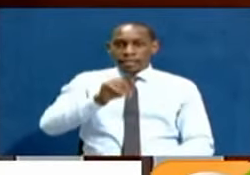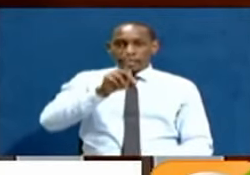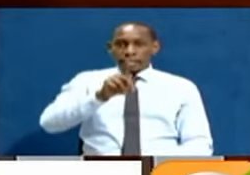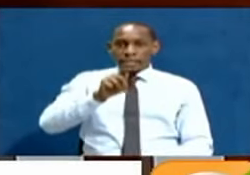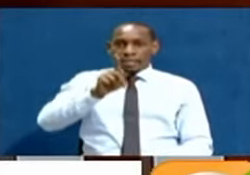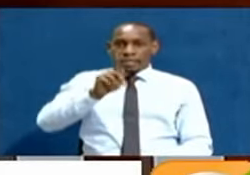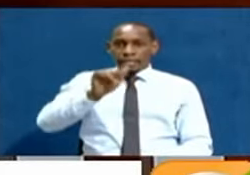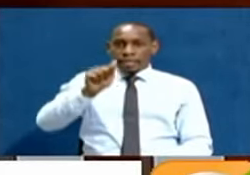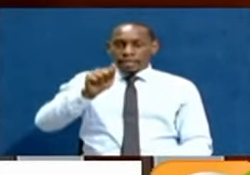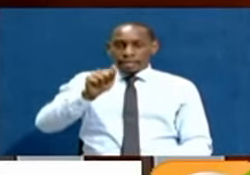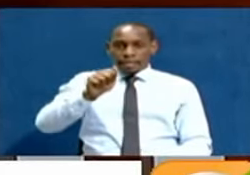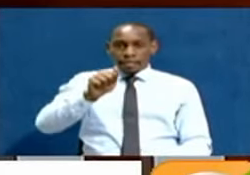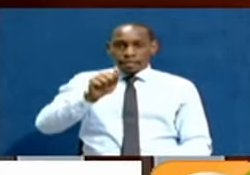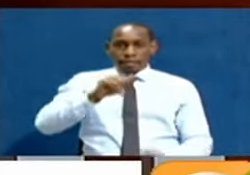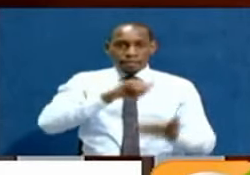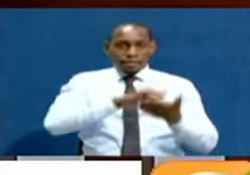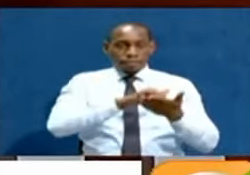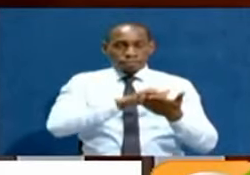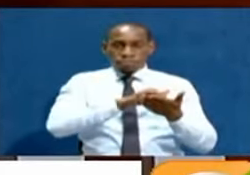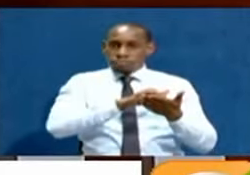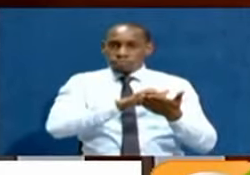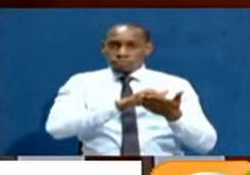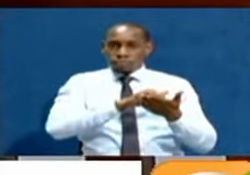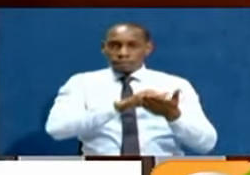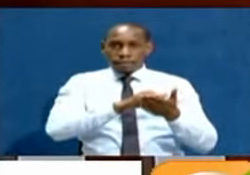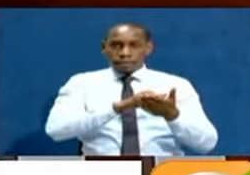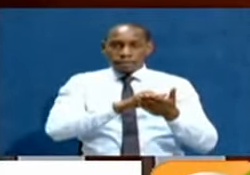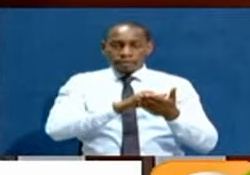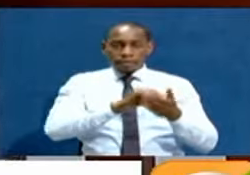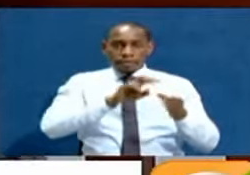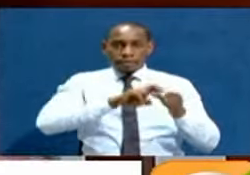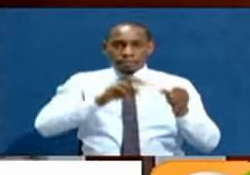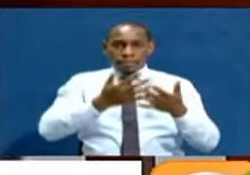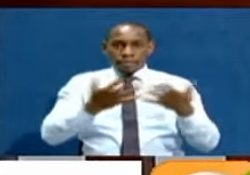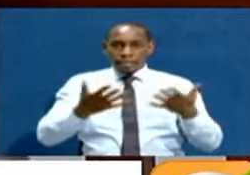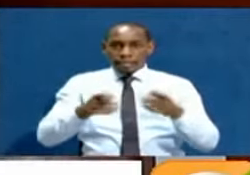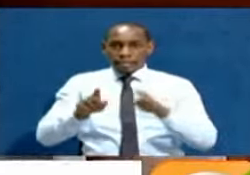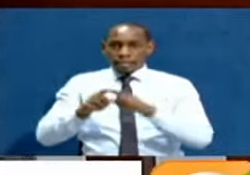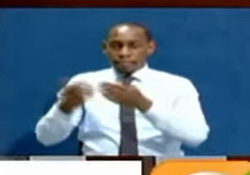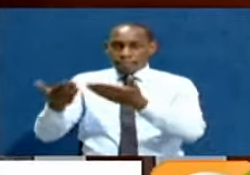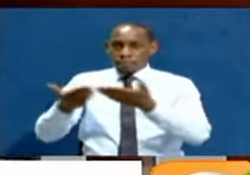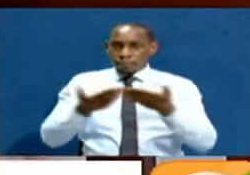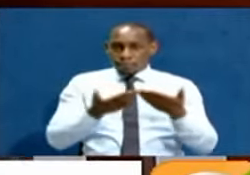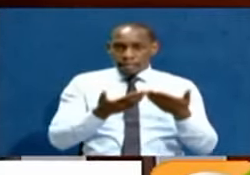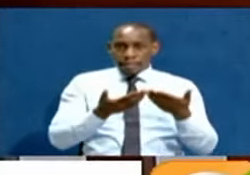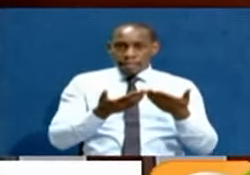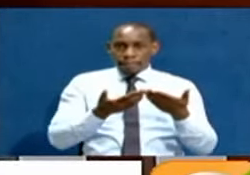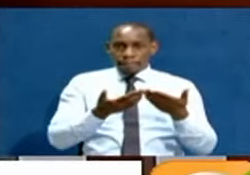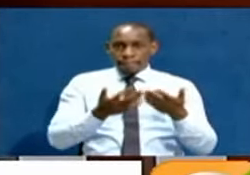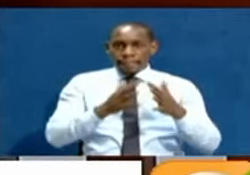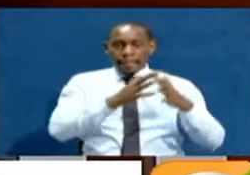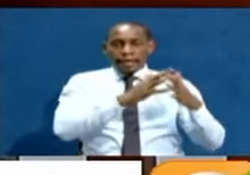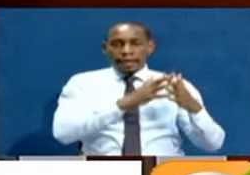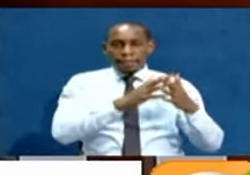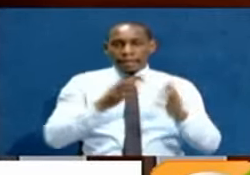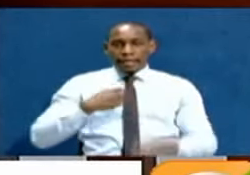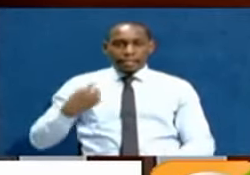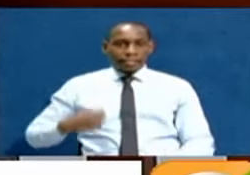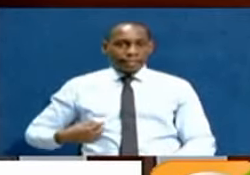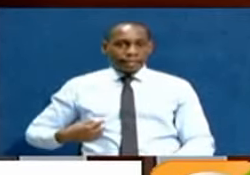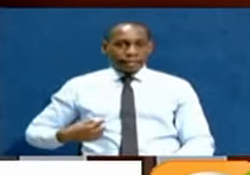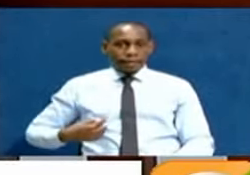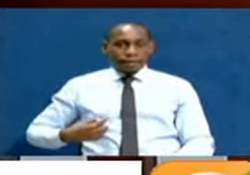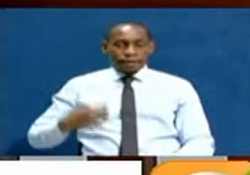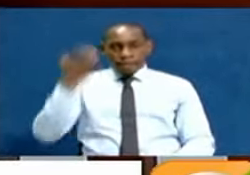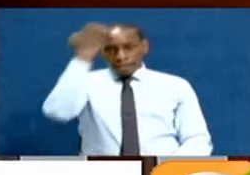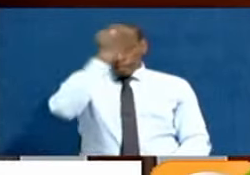high. The airport is quite high. So it's difficult taking big loads out of JKI, but bringing them in, say from the US, from China,